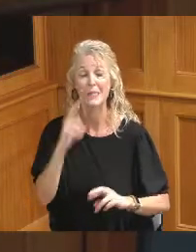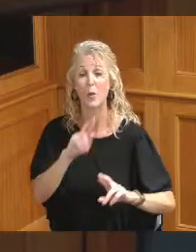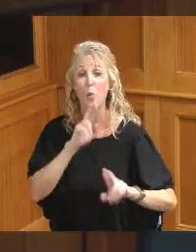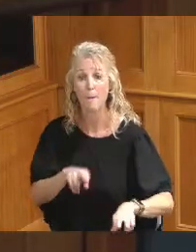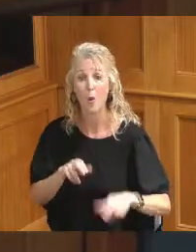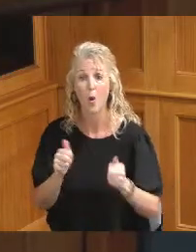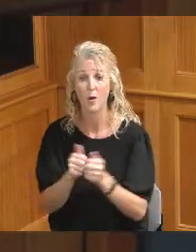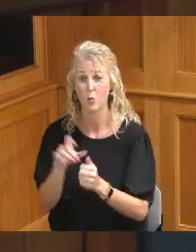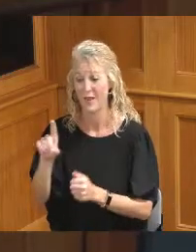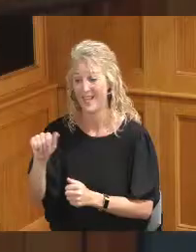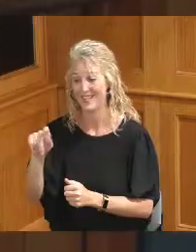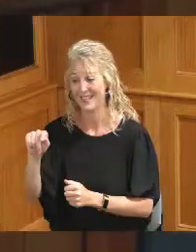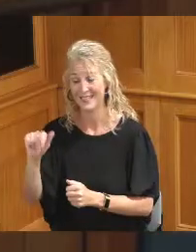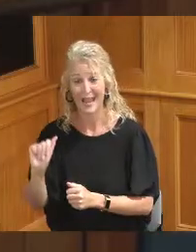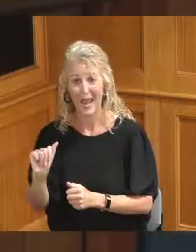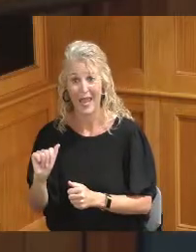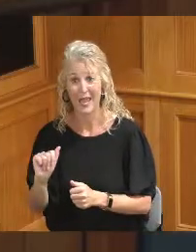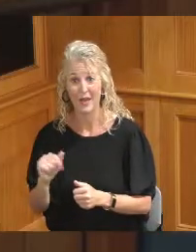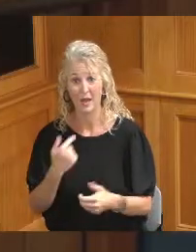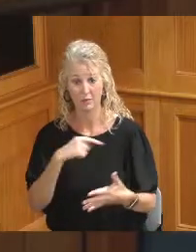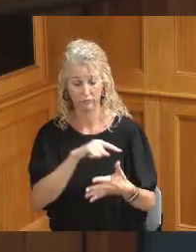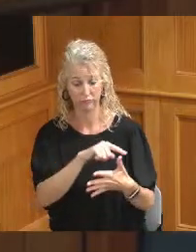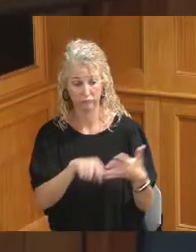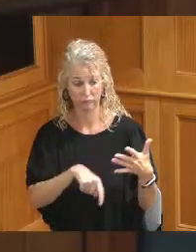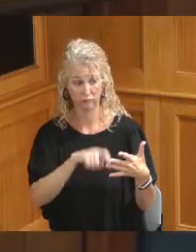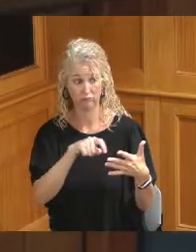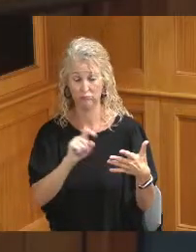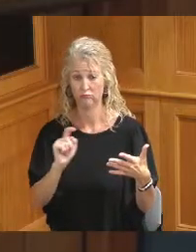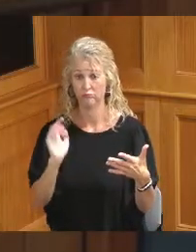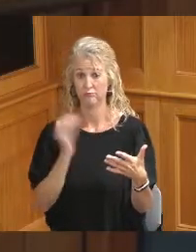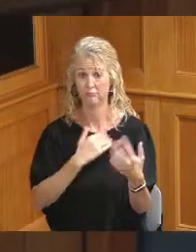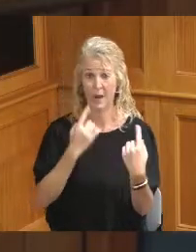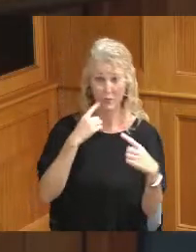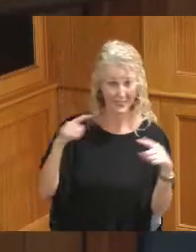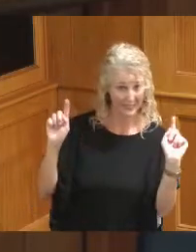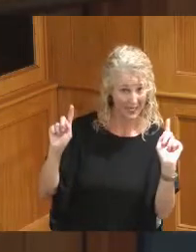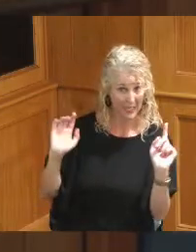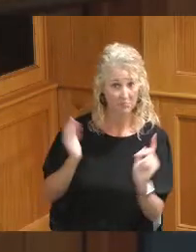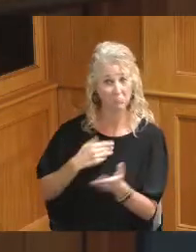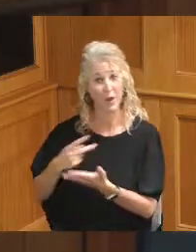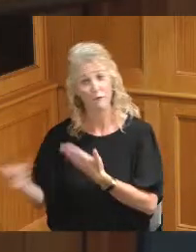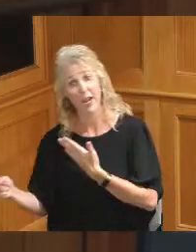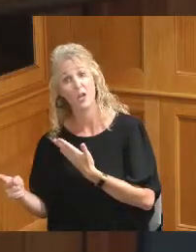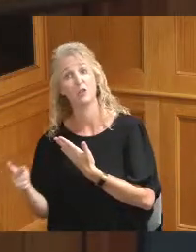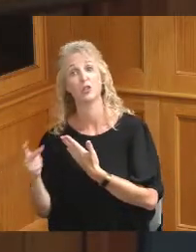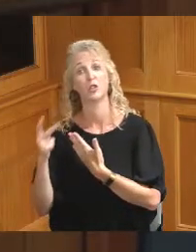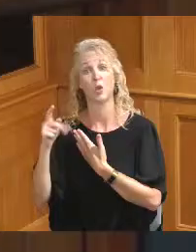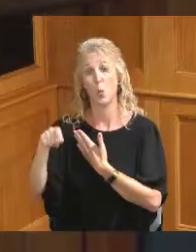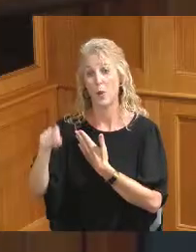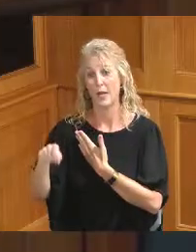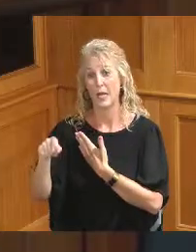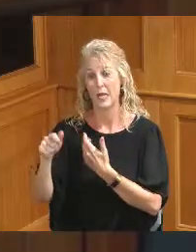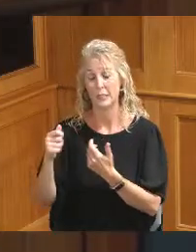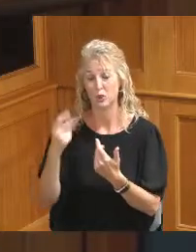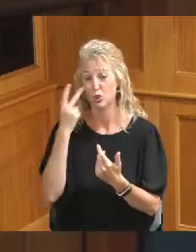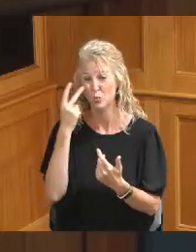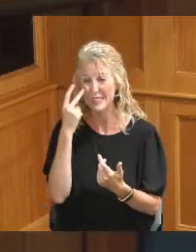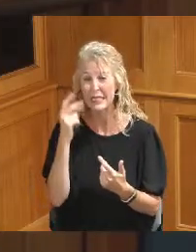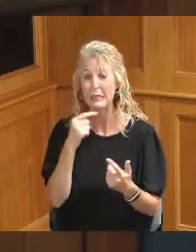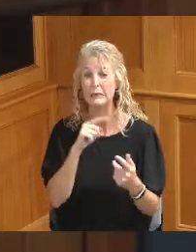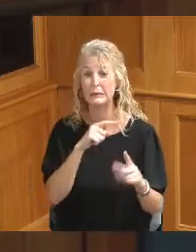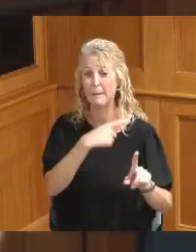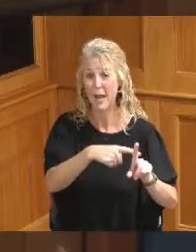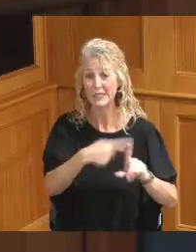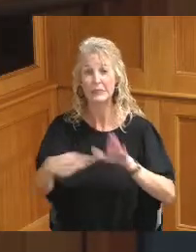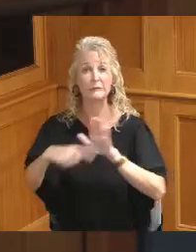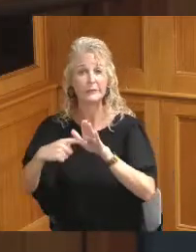County. Here's areas that we need to target, here's how many jobs, here's what we did with advocacy, and then the different groups,